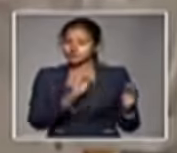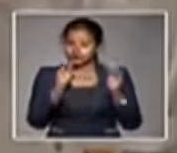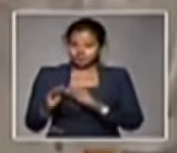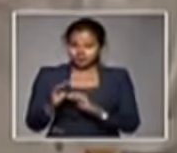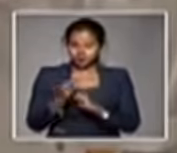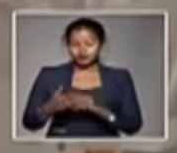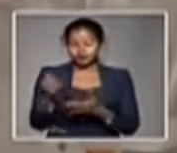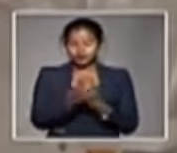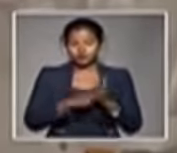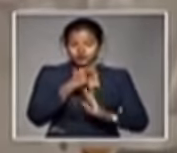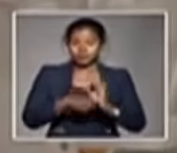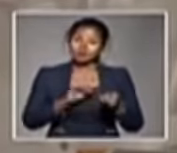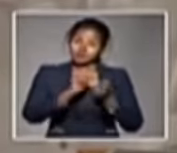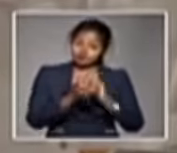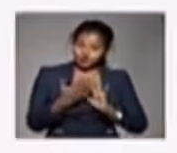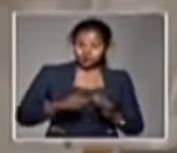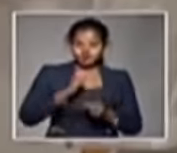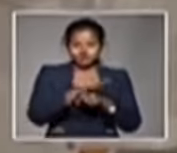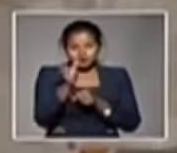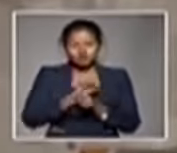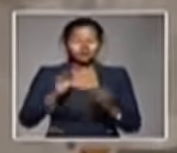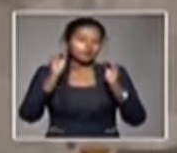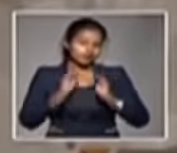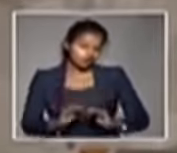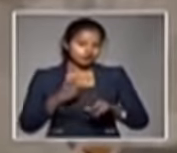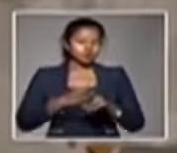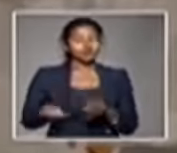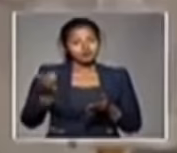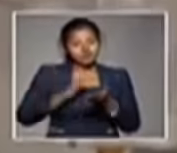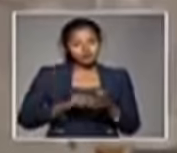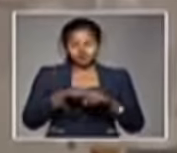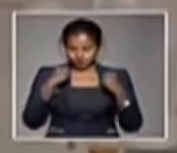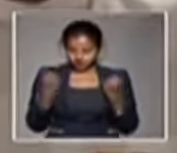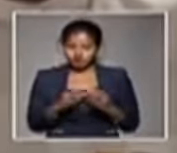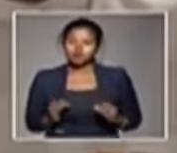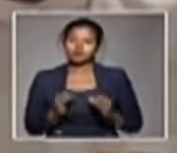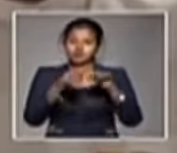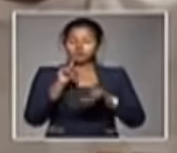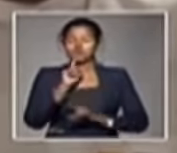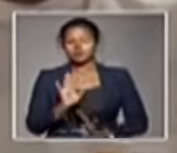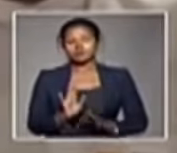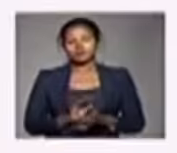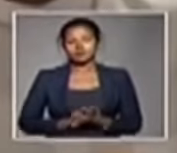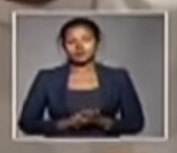restored in the country by bringing the situation surrounding the COVID-19 pandemic under control.